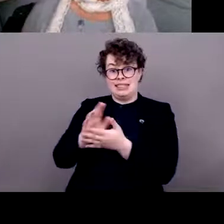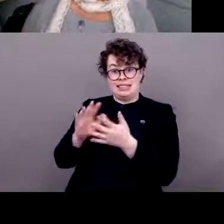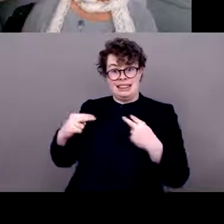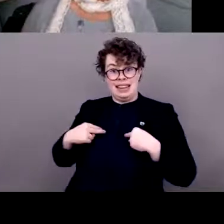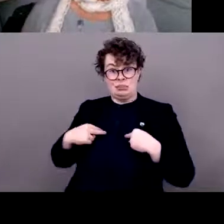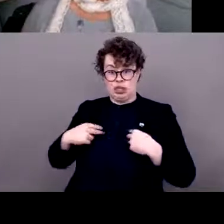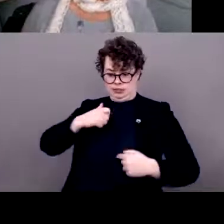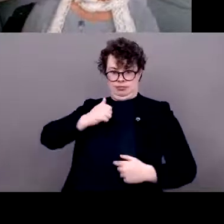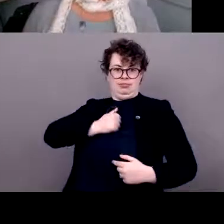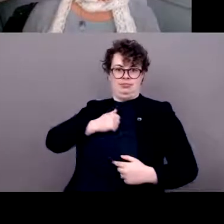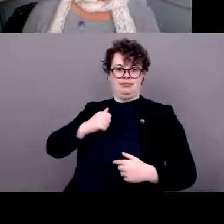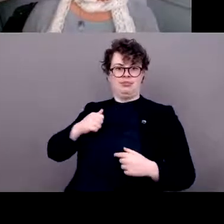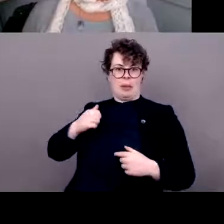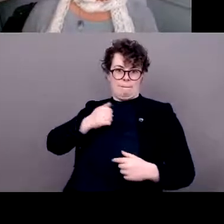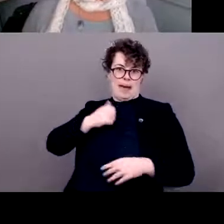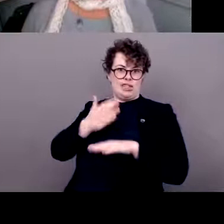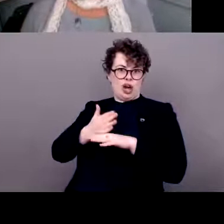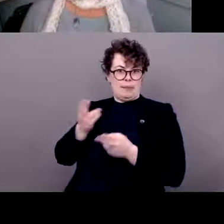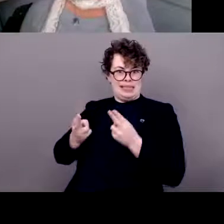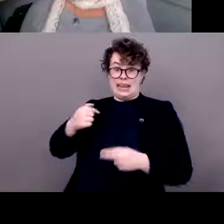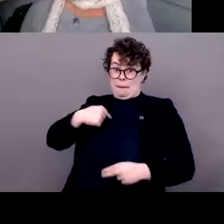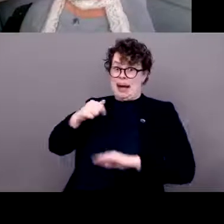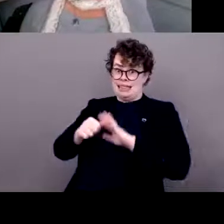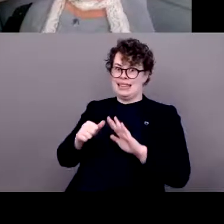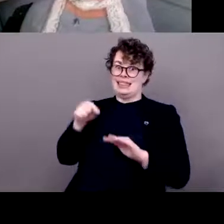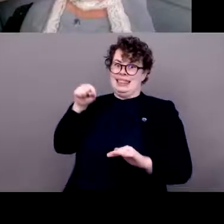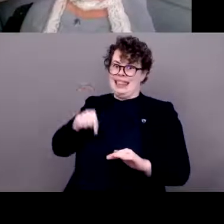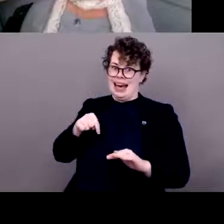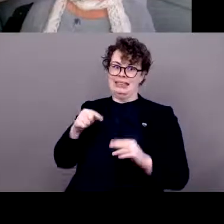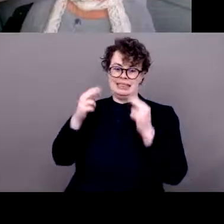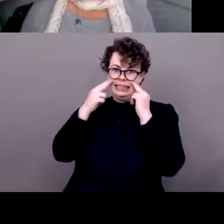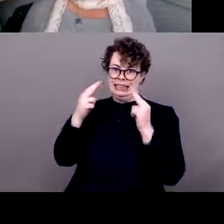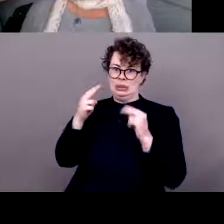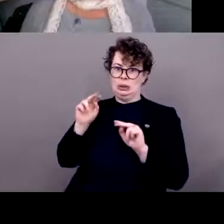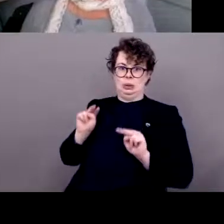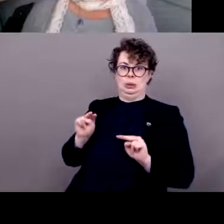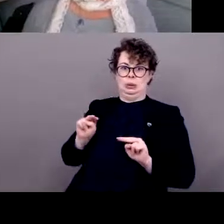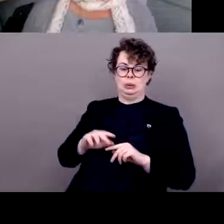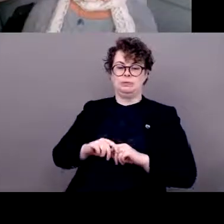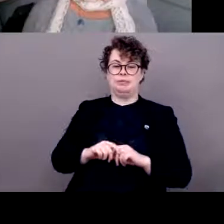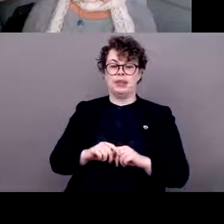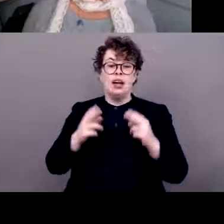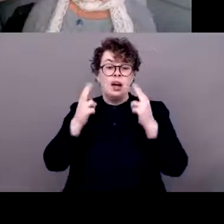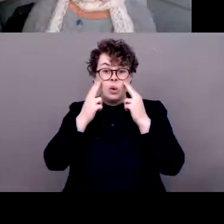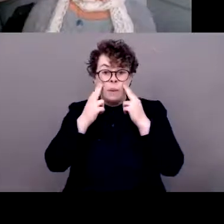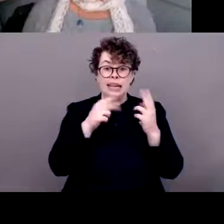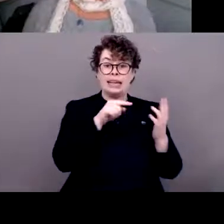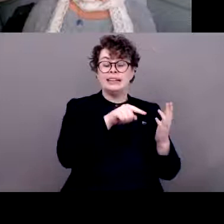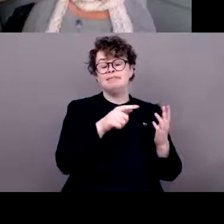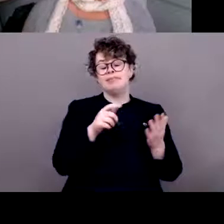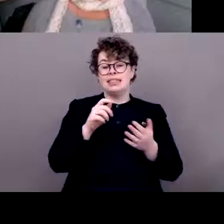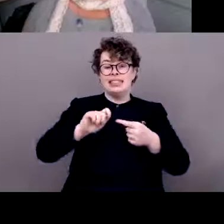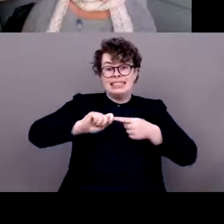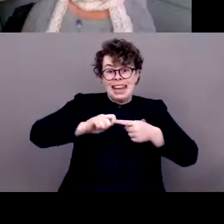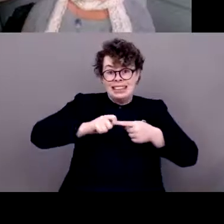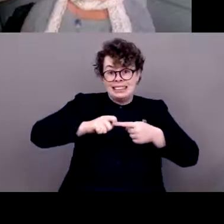spoken language, typically there are instructions that the tester gives, and these are written. So the tester just has to